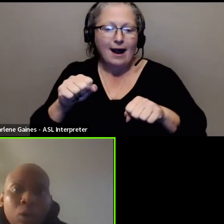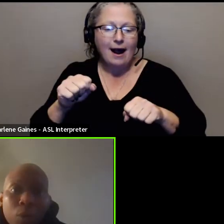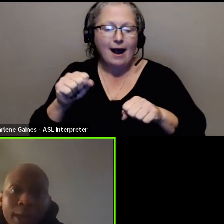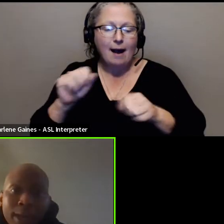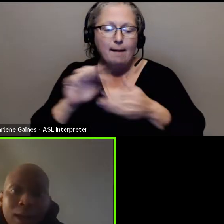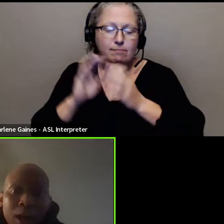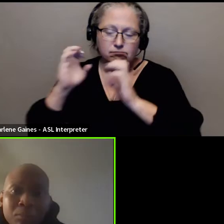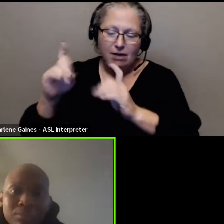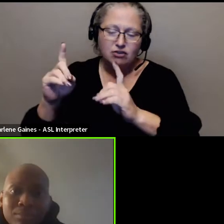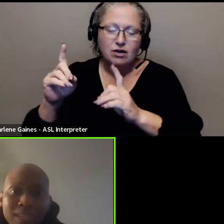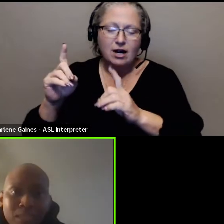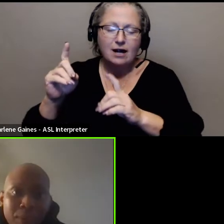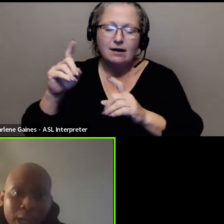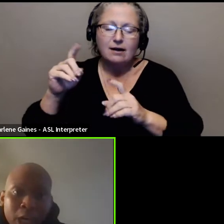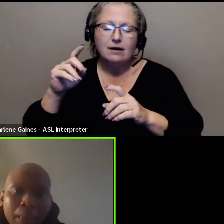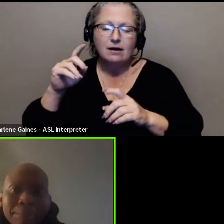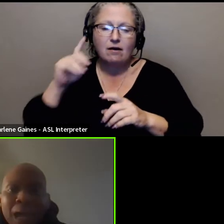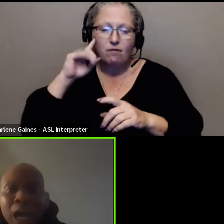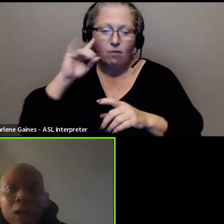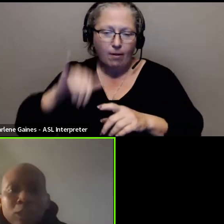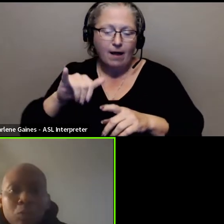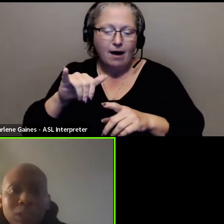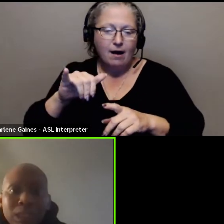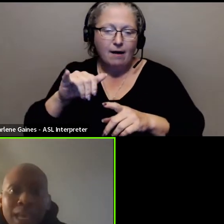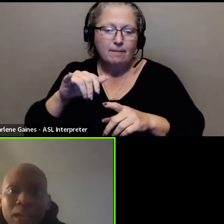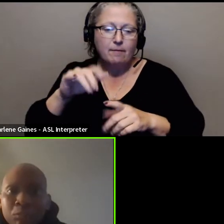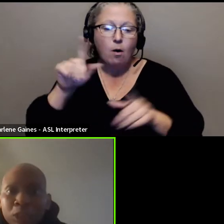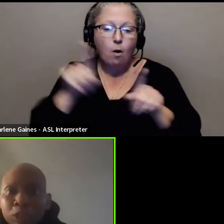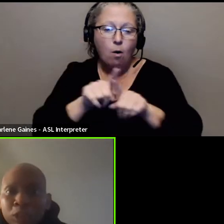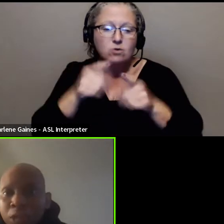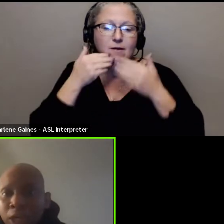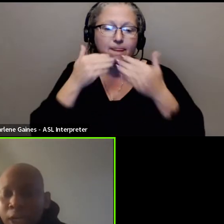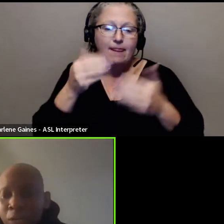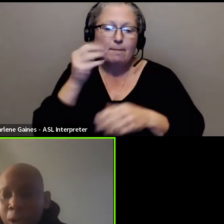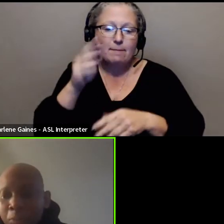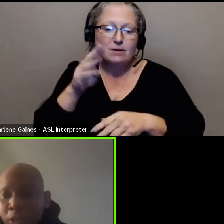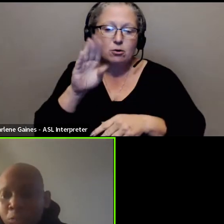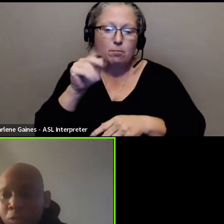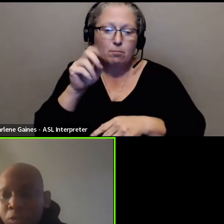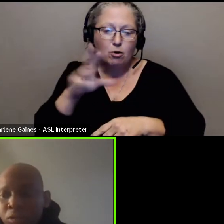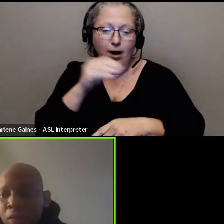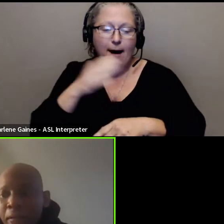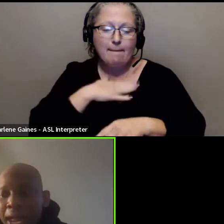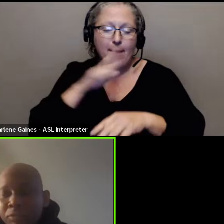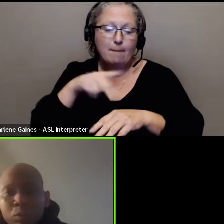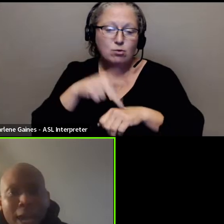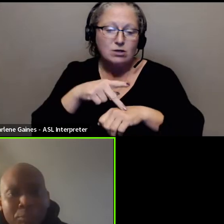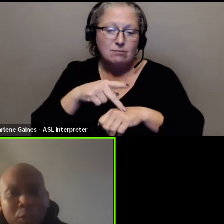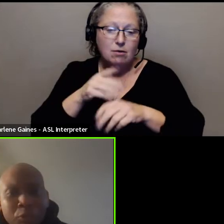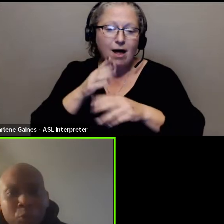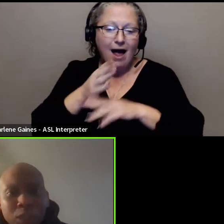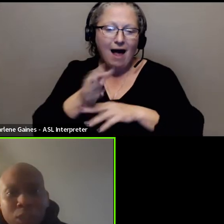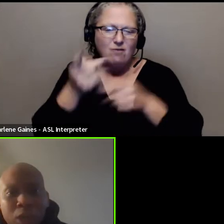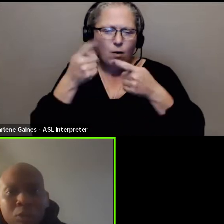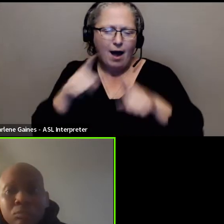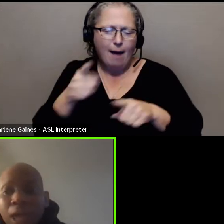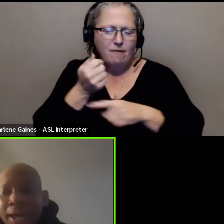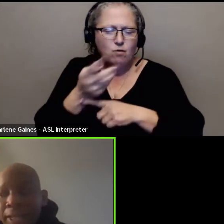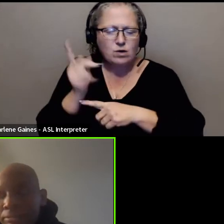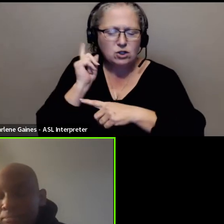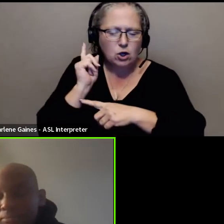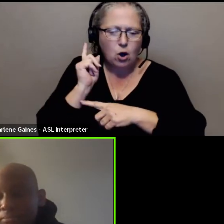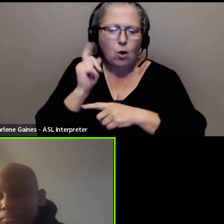educated on this manner. I also want to thank Mr. Booker and my principal. After what happened a few weeks